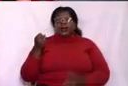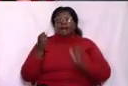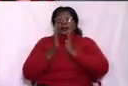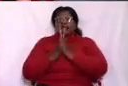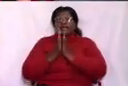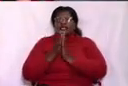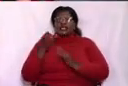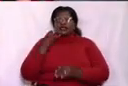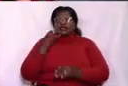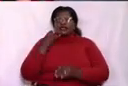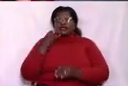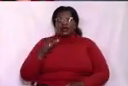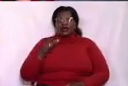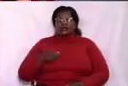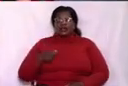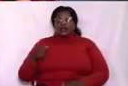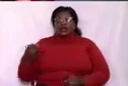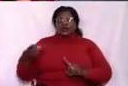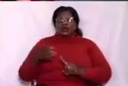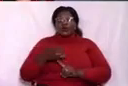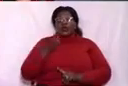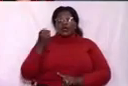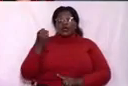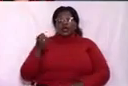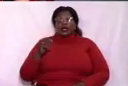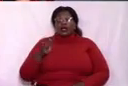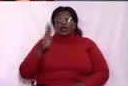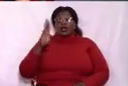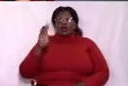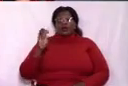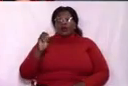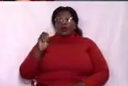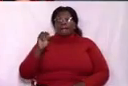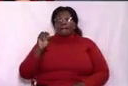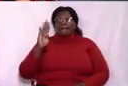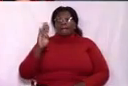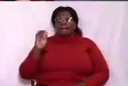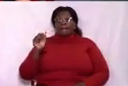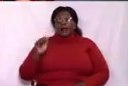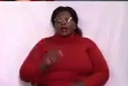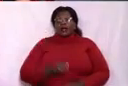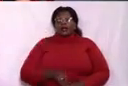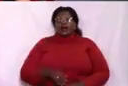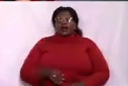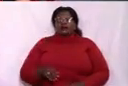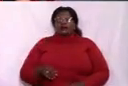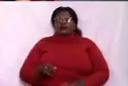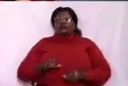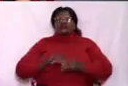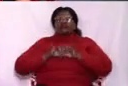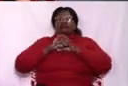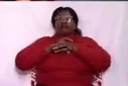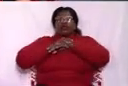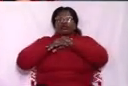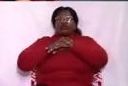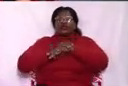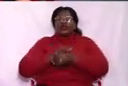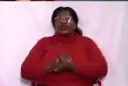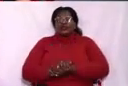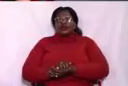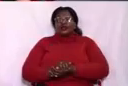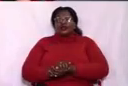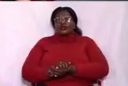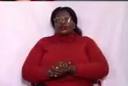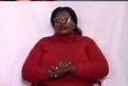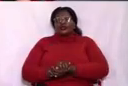winner. The winner is Bomba. Yeah, so congratulations to Bomba